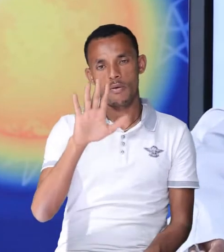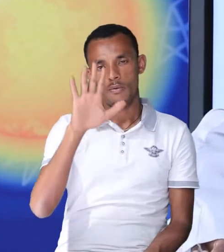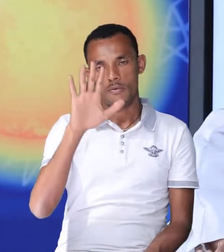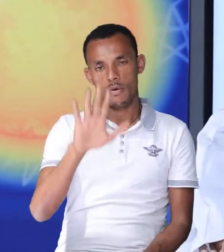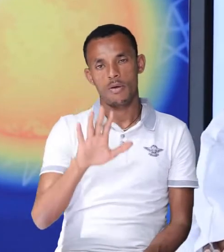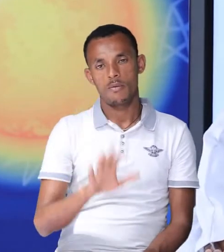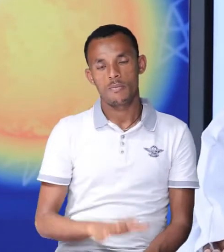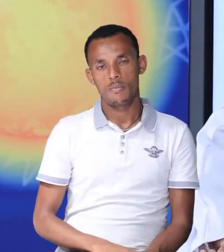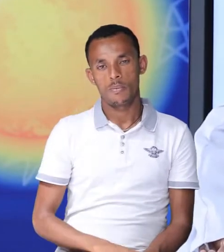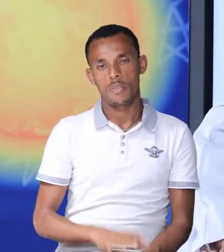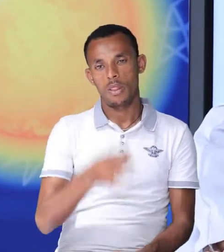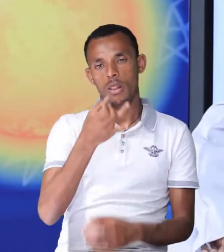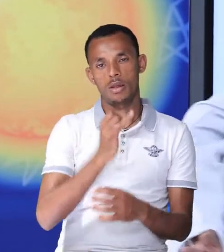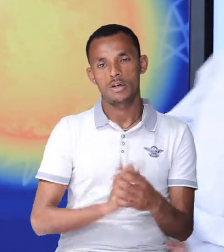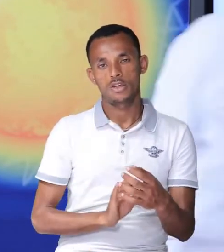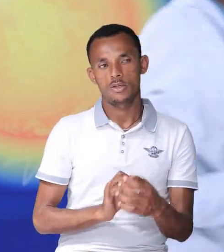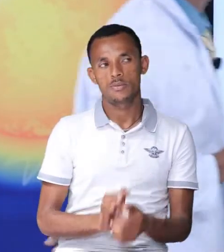89.455 liter.